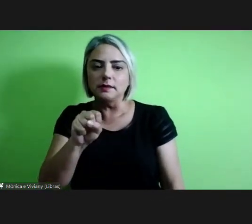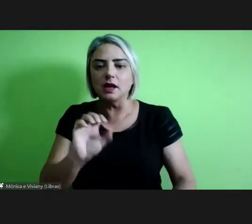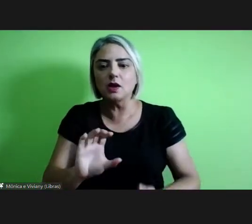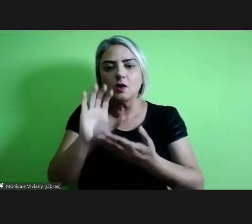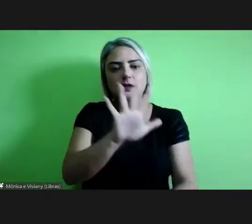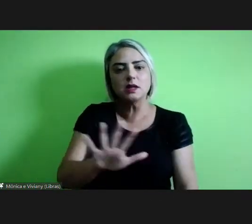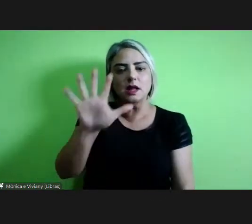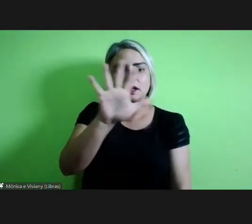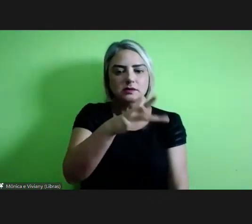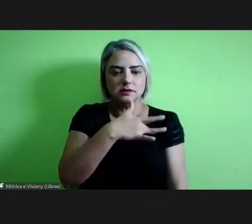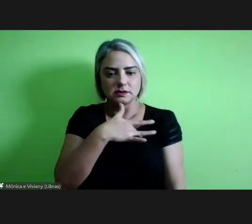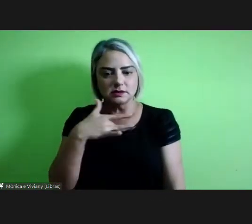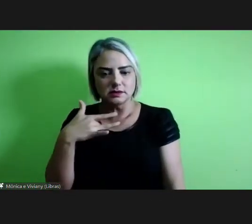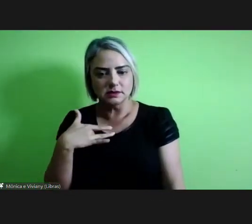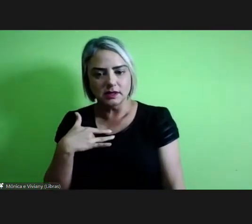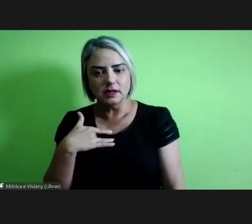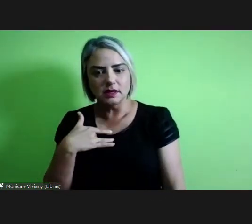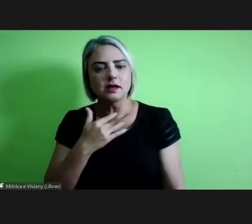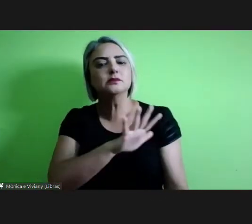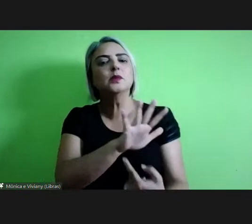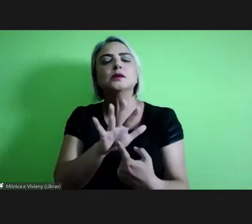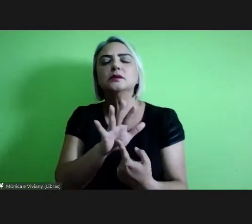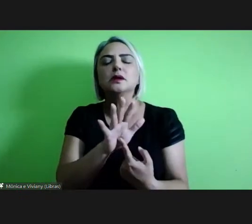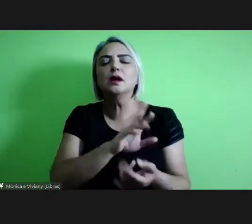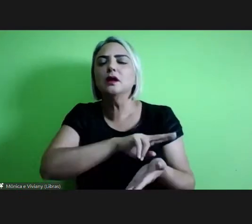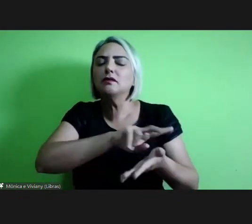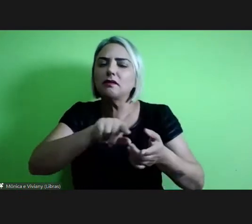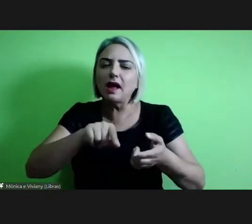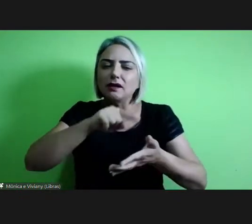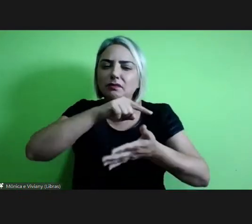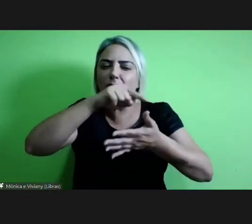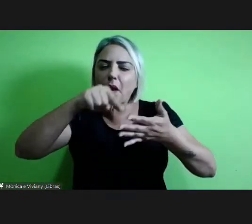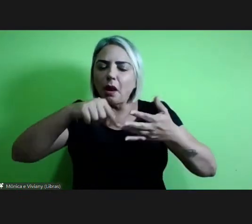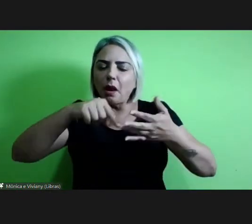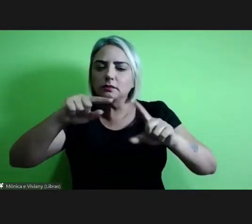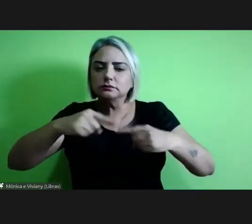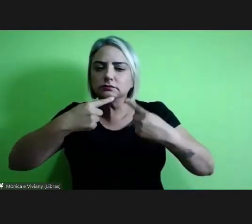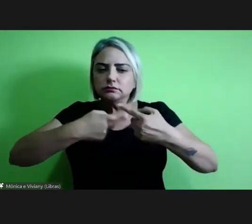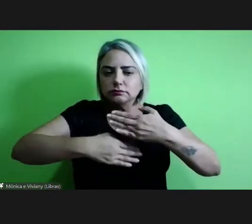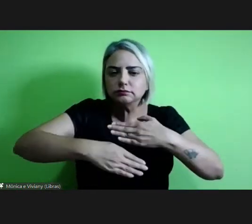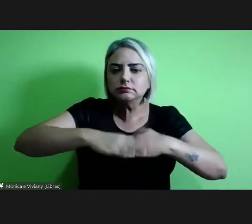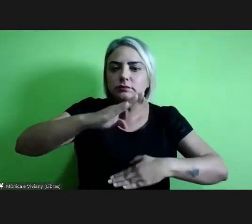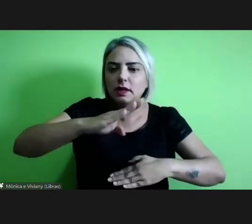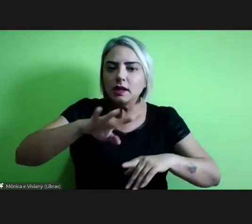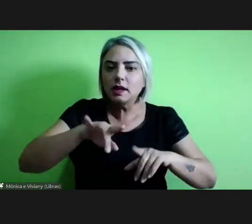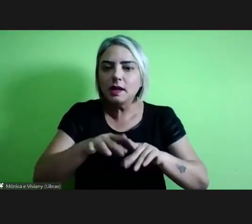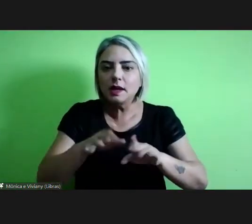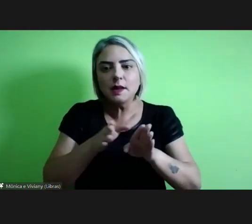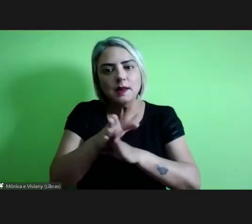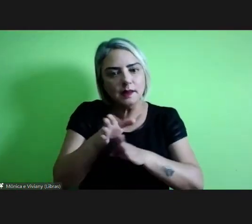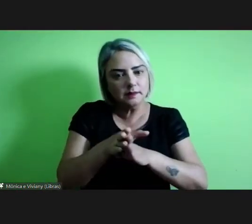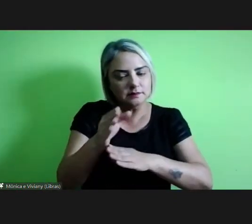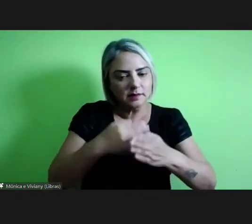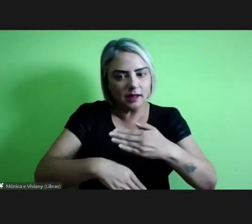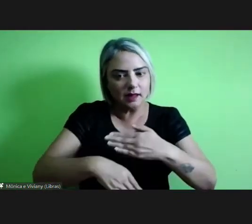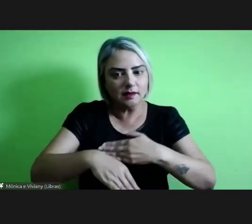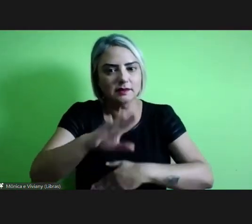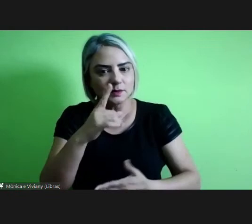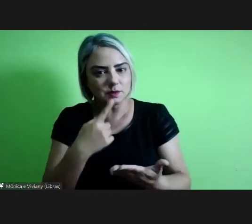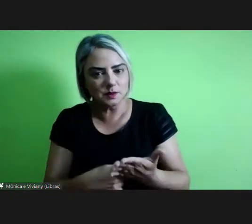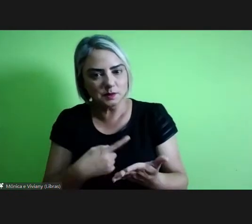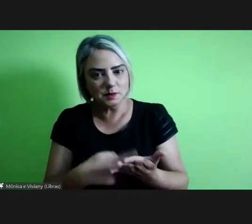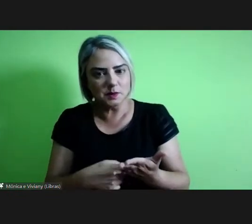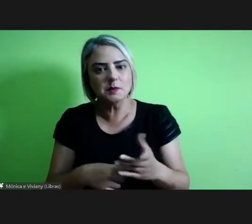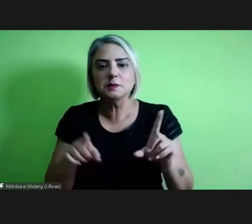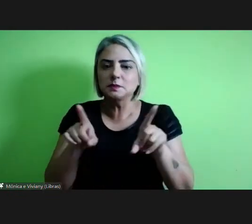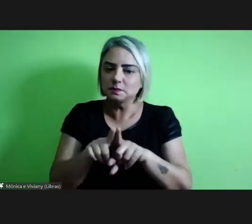WHO perspective, and the National Council of Health perspective, showing many different challenges, advances, and recommendations to move